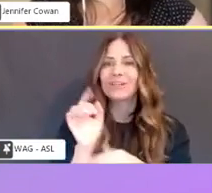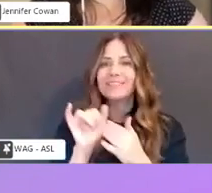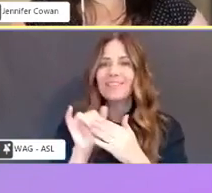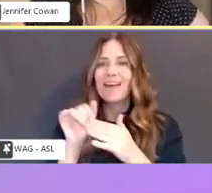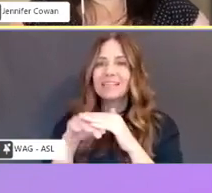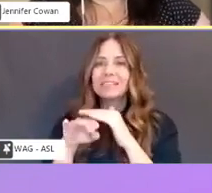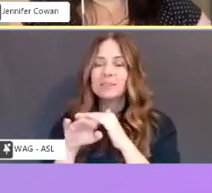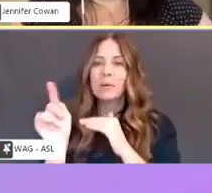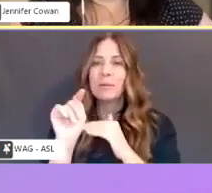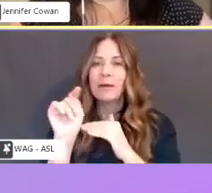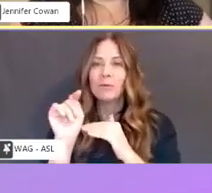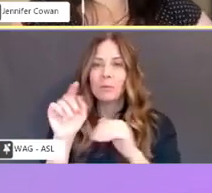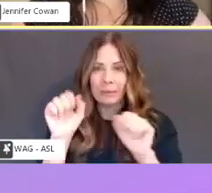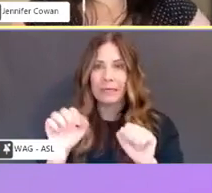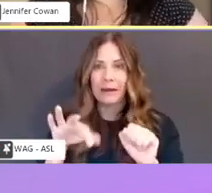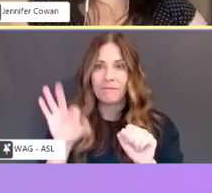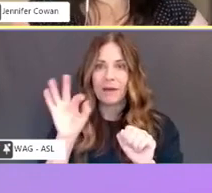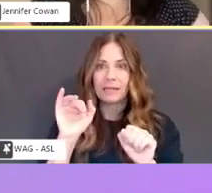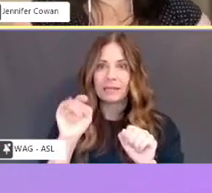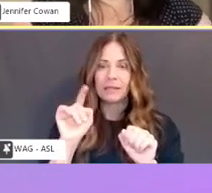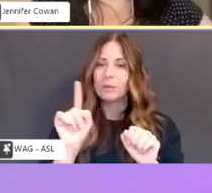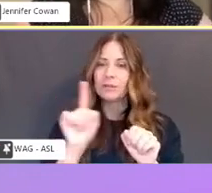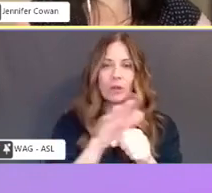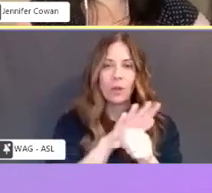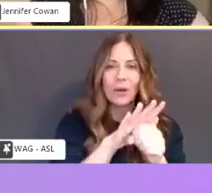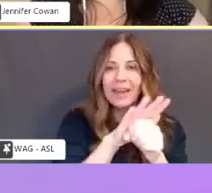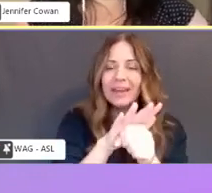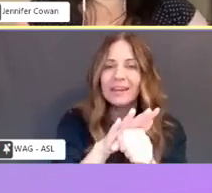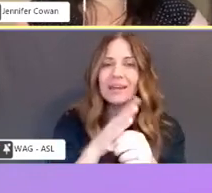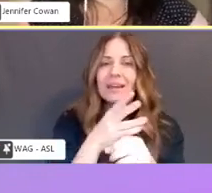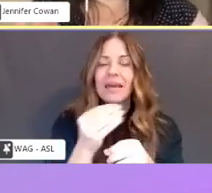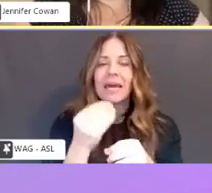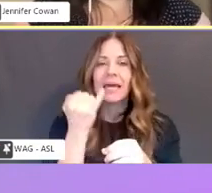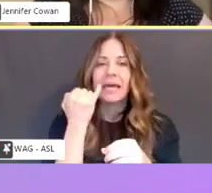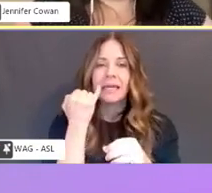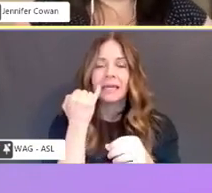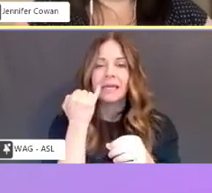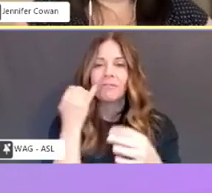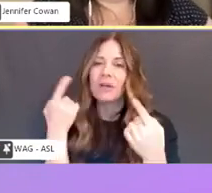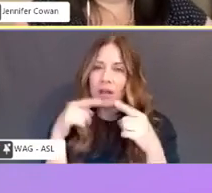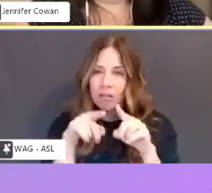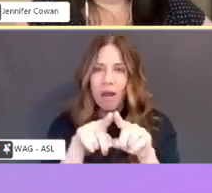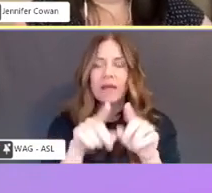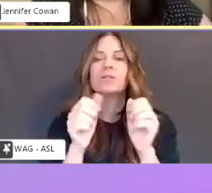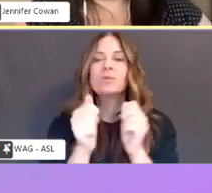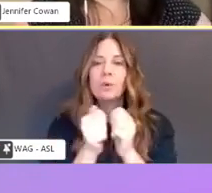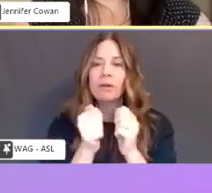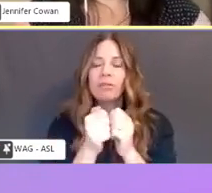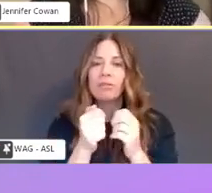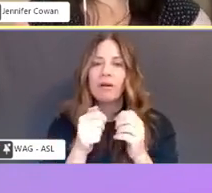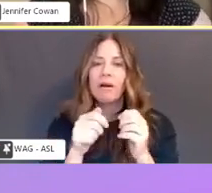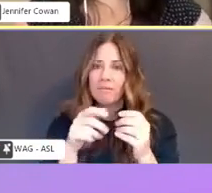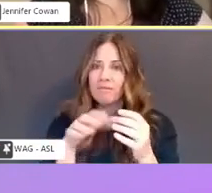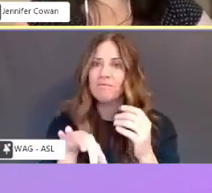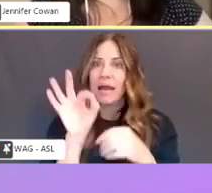washroom? So can we find it? What's its location? And obviously this aligns with the factor of findable. And the test